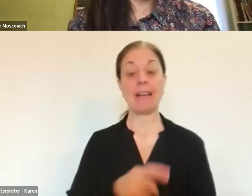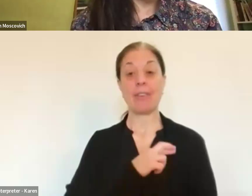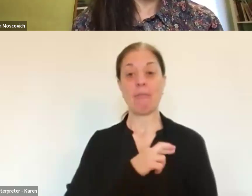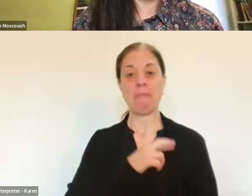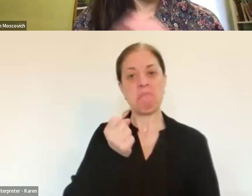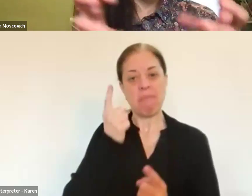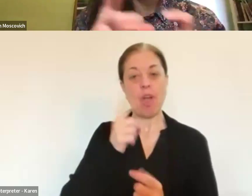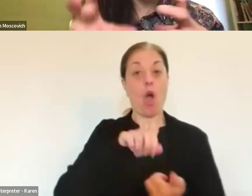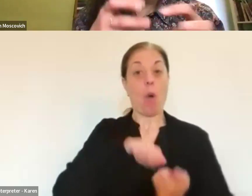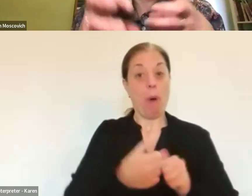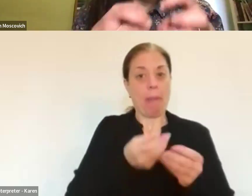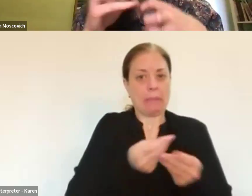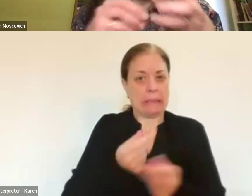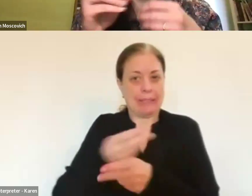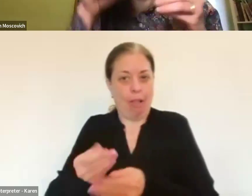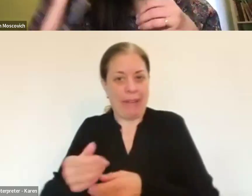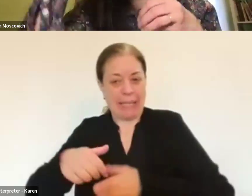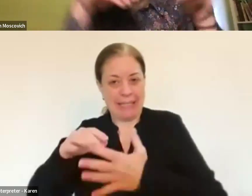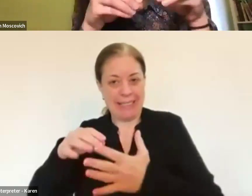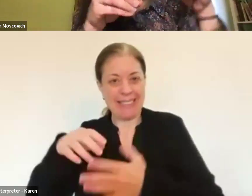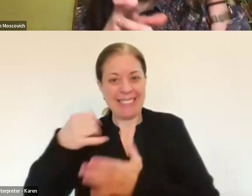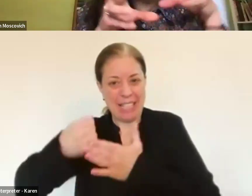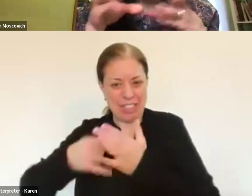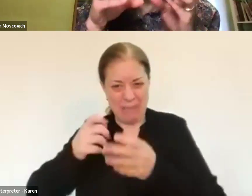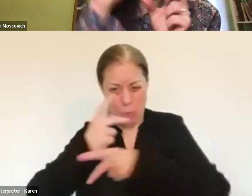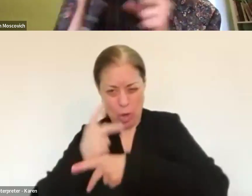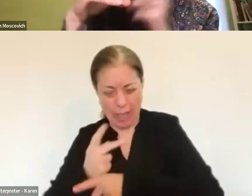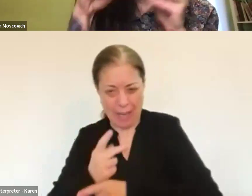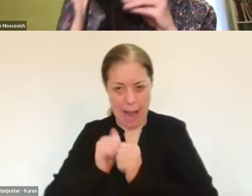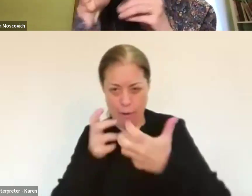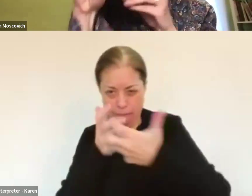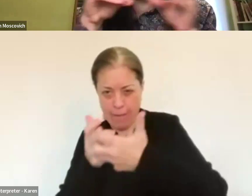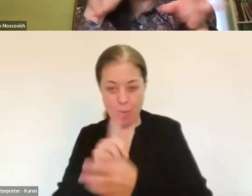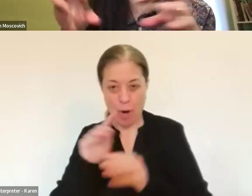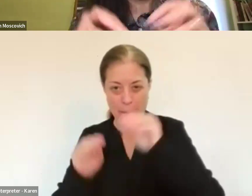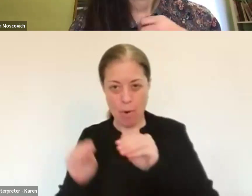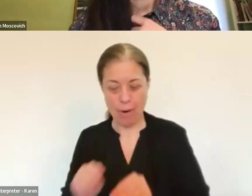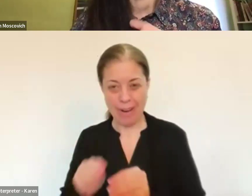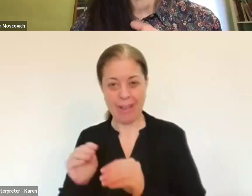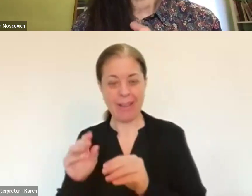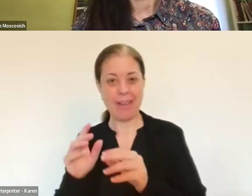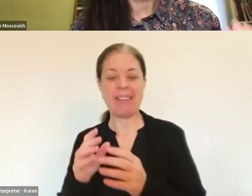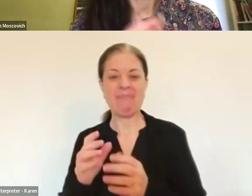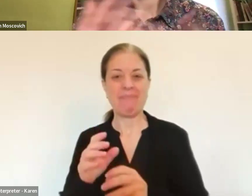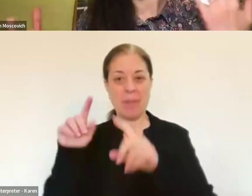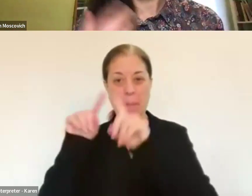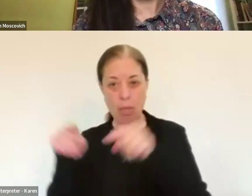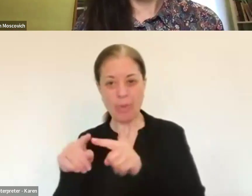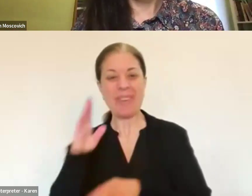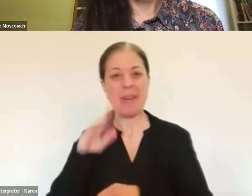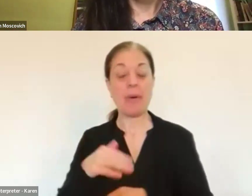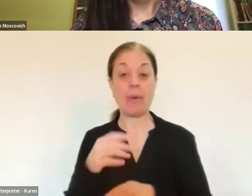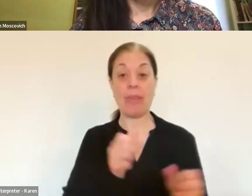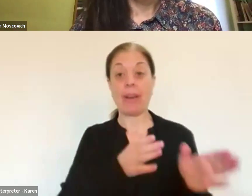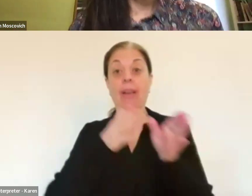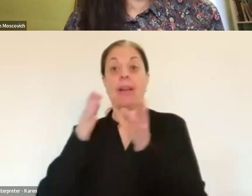the problem solving in Yeah. sketches where you have to work in how is this going to fit and where am I going to put this word balloon, and yeah, and then in the inking you just